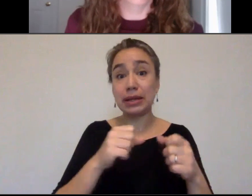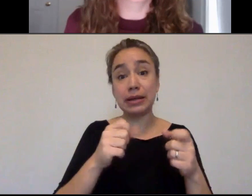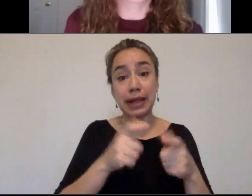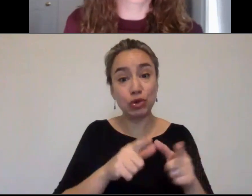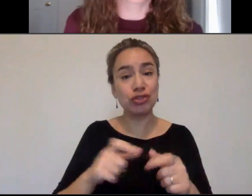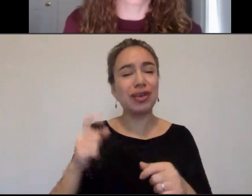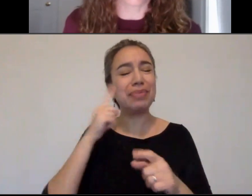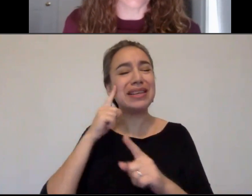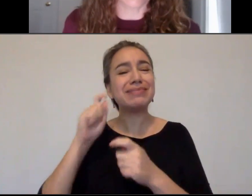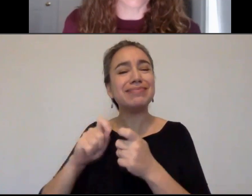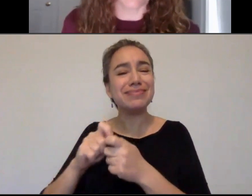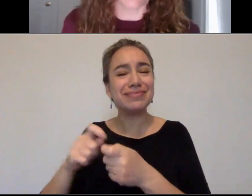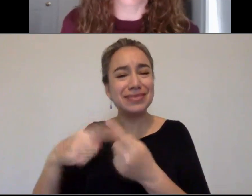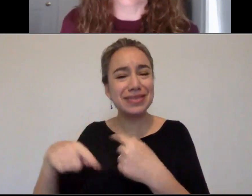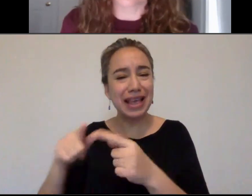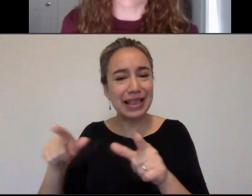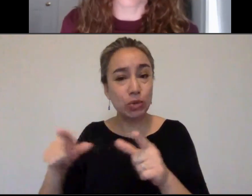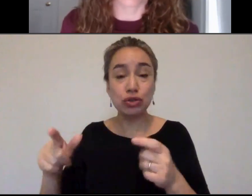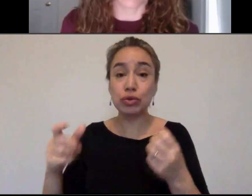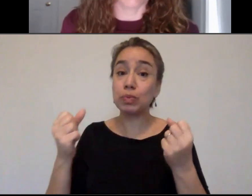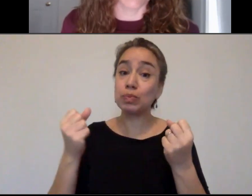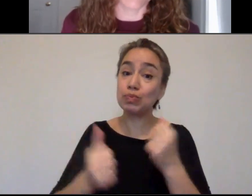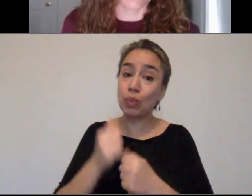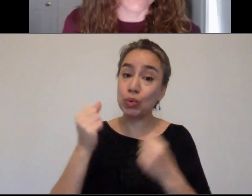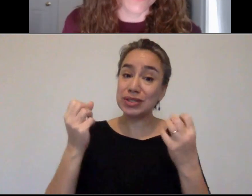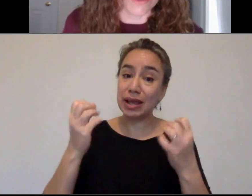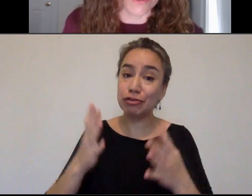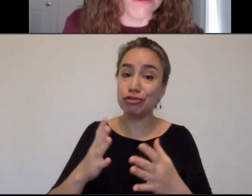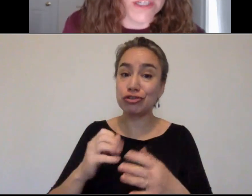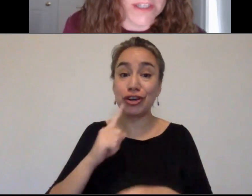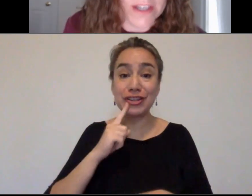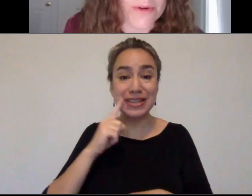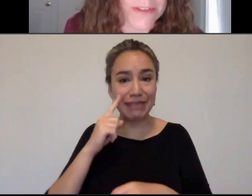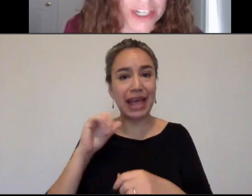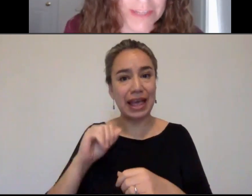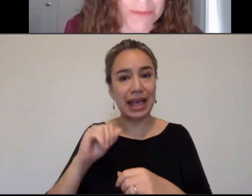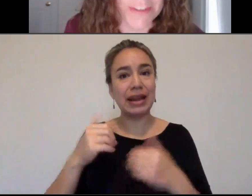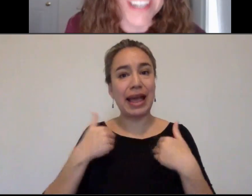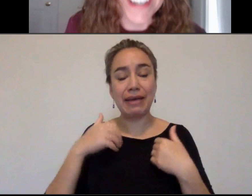languages, since most signers are deaf and thus more subject to ableist,